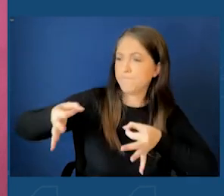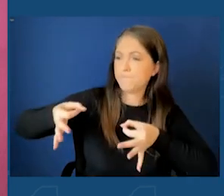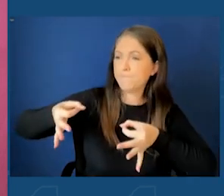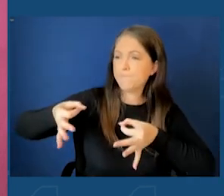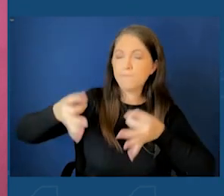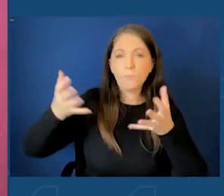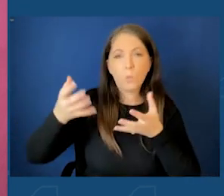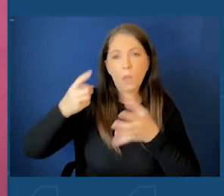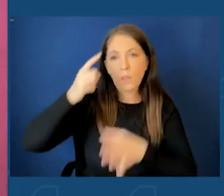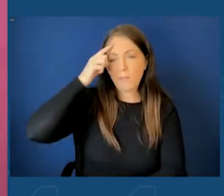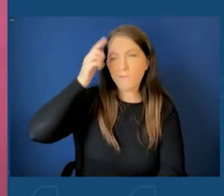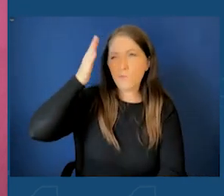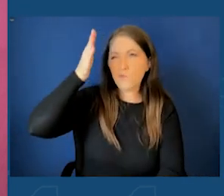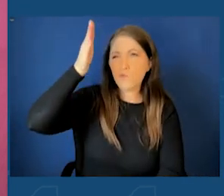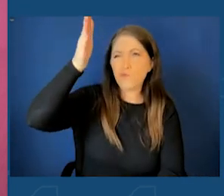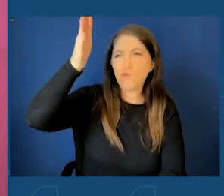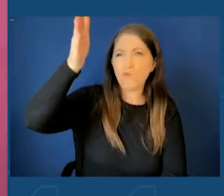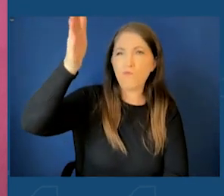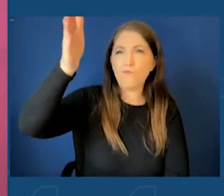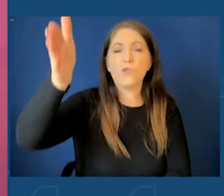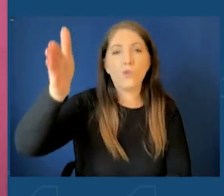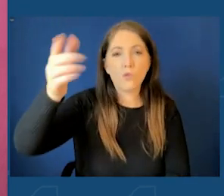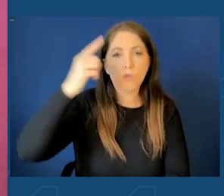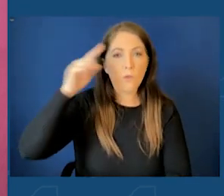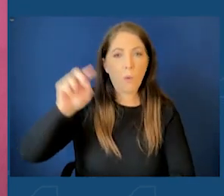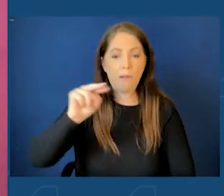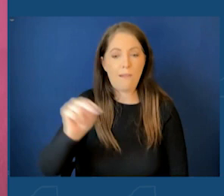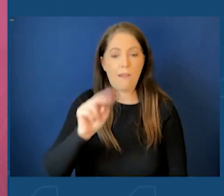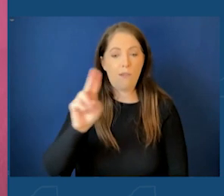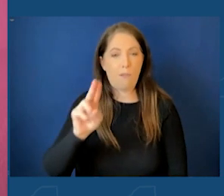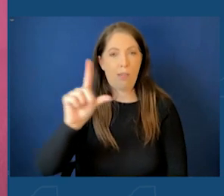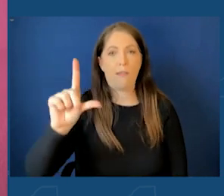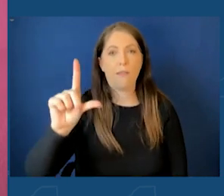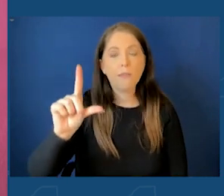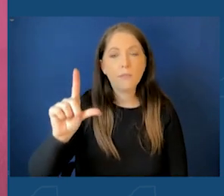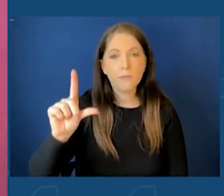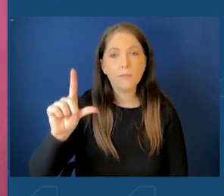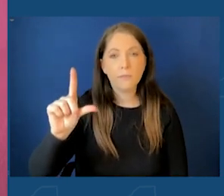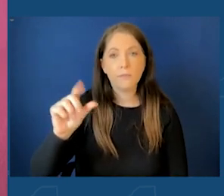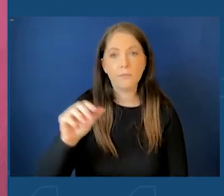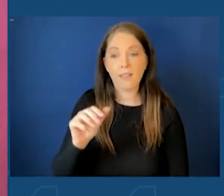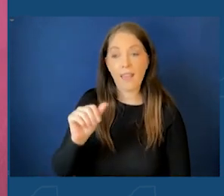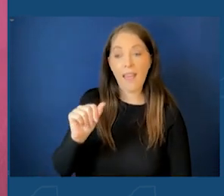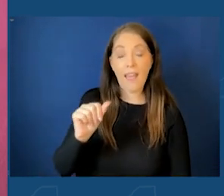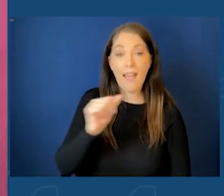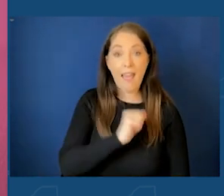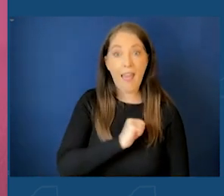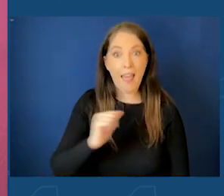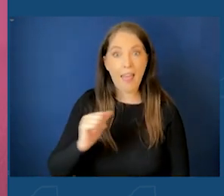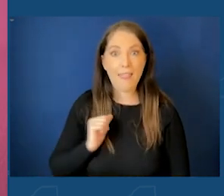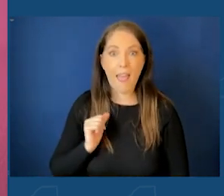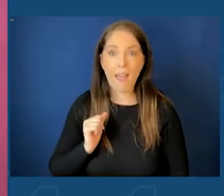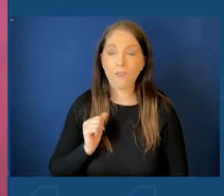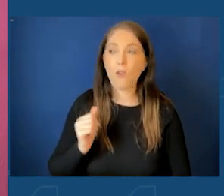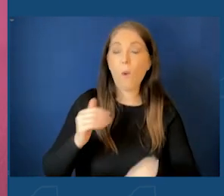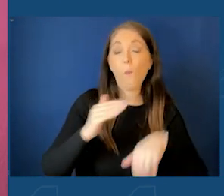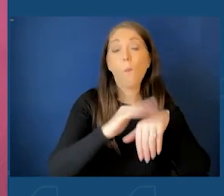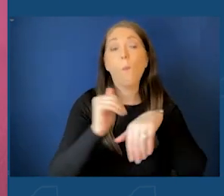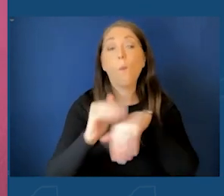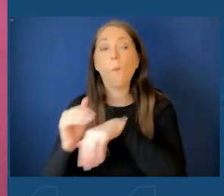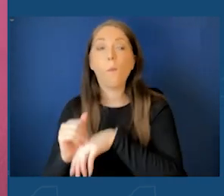future governor of the National Urban League. And Atlanta came calling, and Philadelphia came